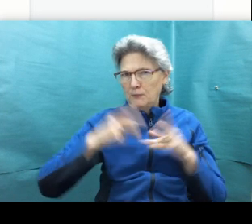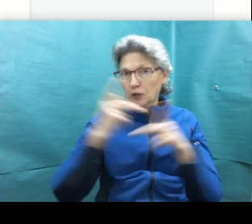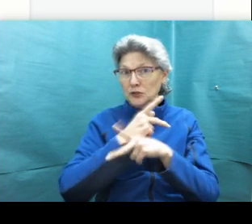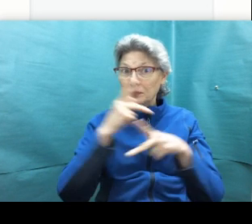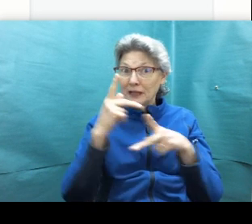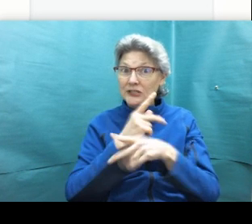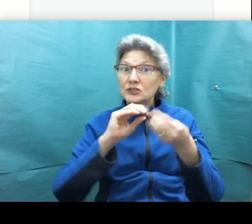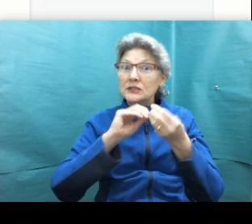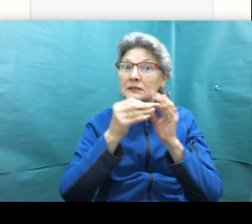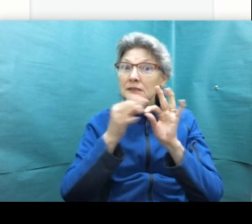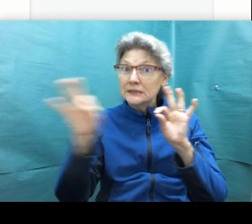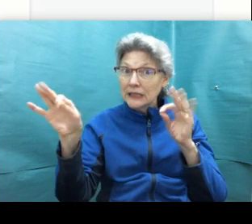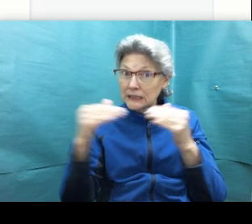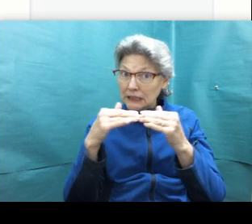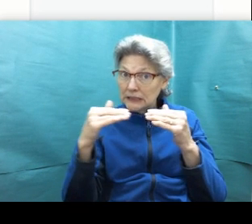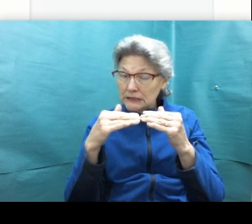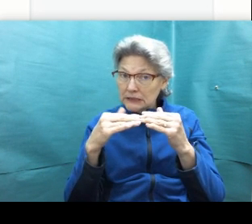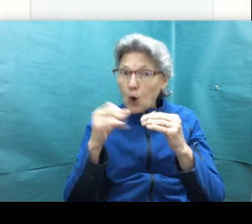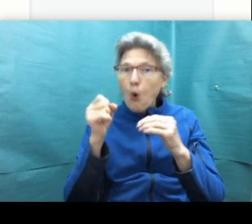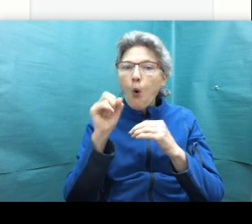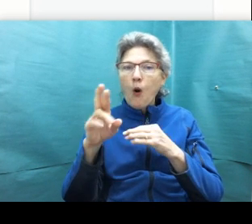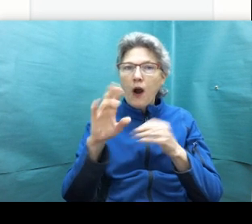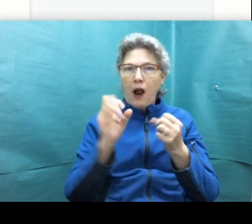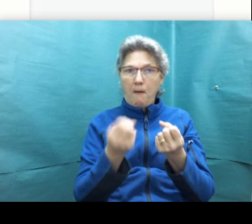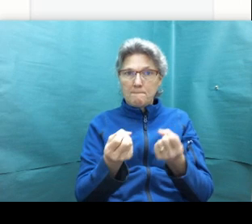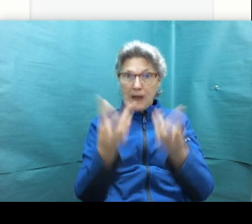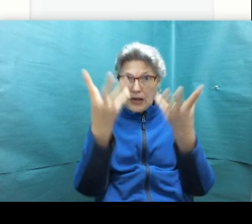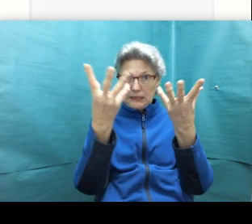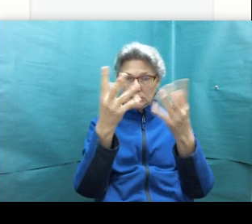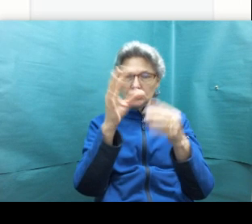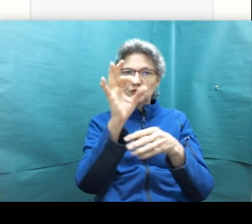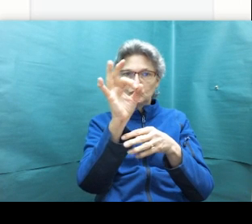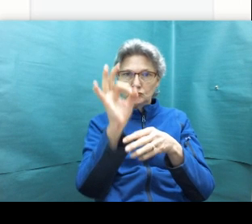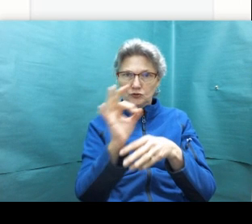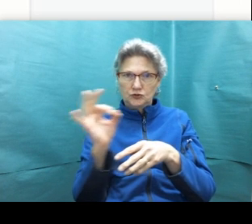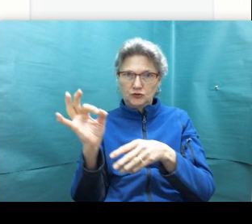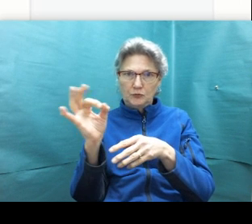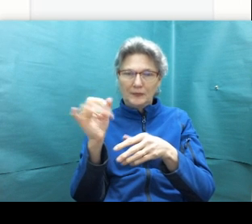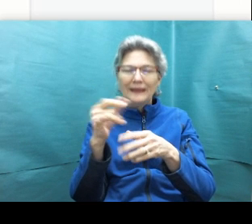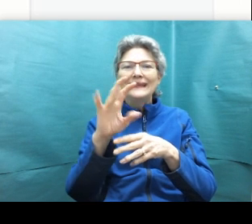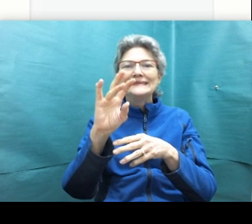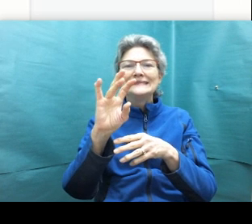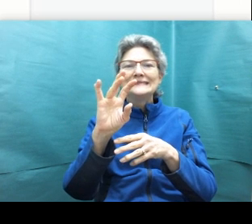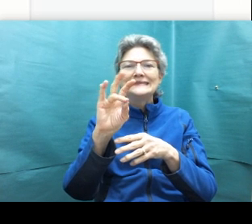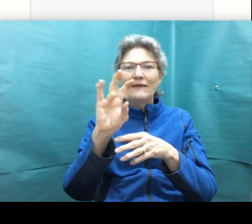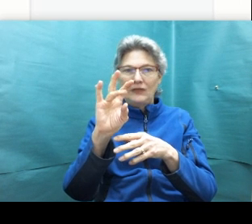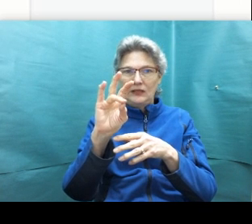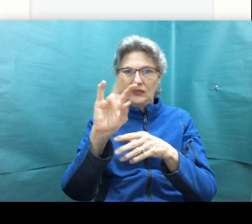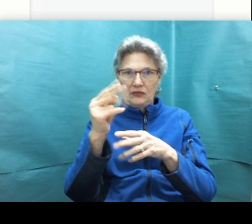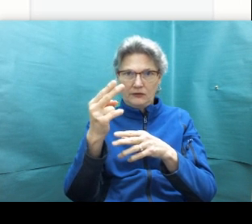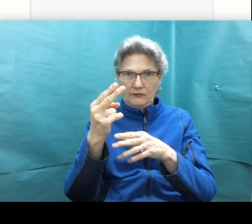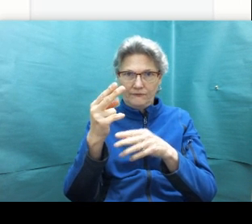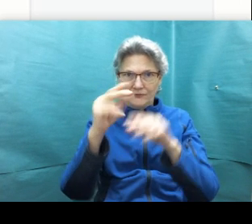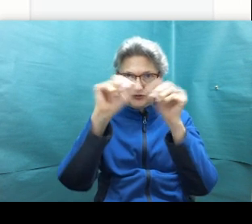multiplication equation, or you can write down how many circles would be in the 7th figure.